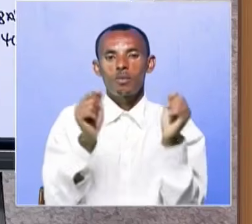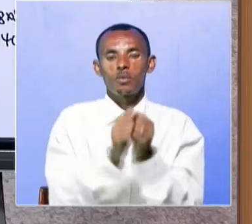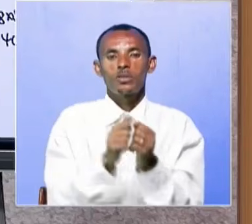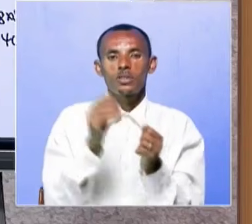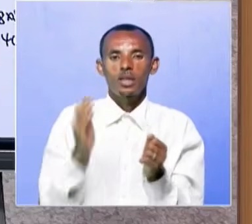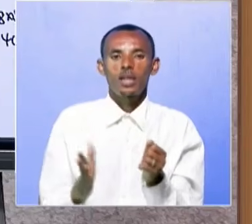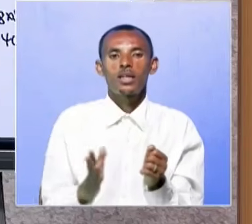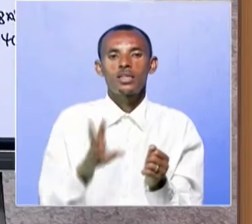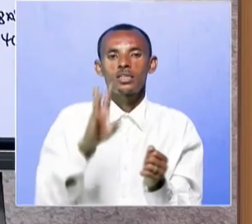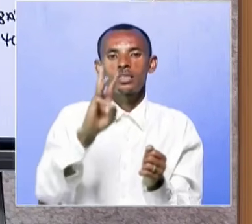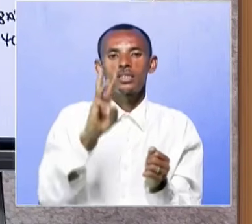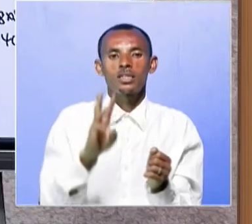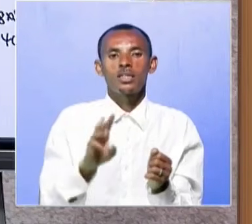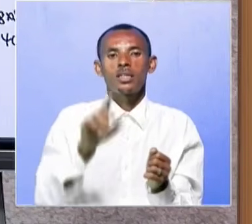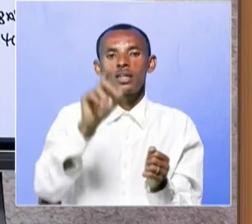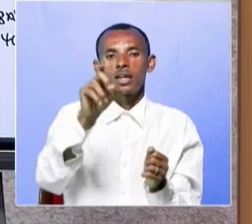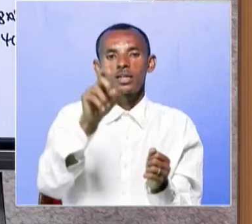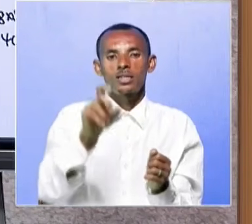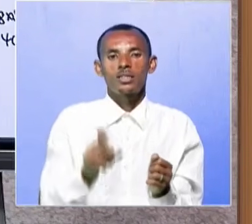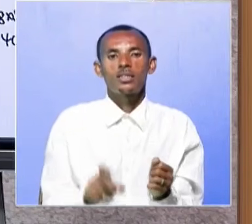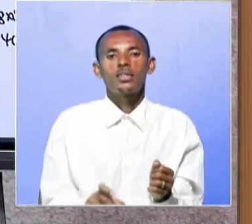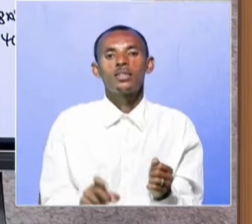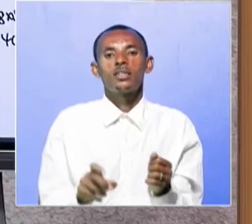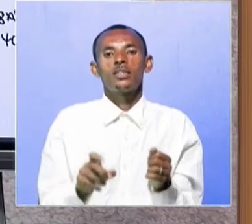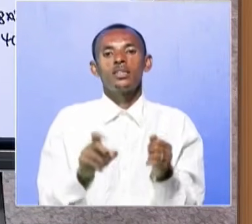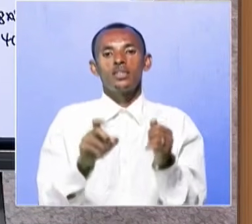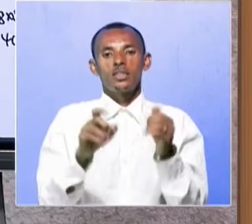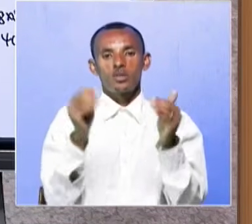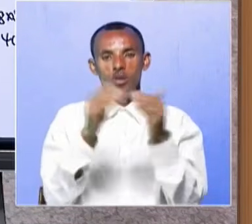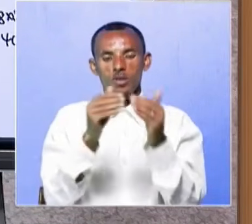you get x is equals to 52 over